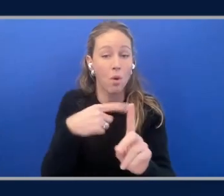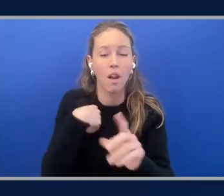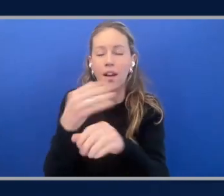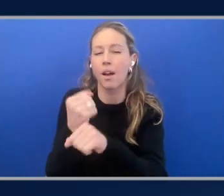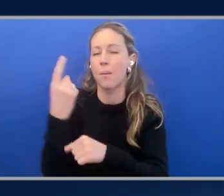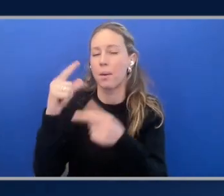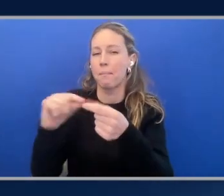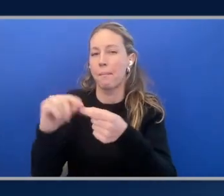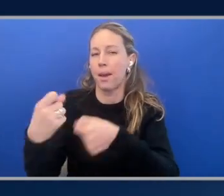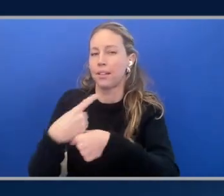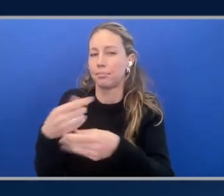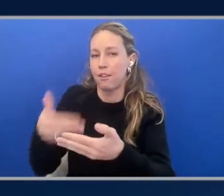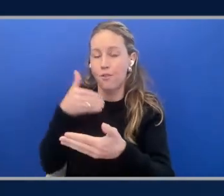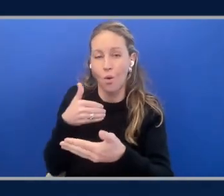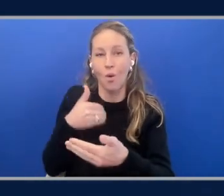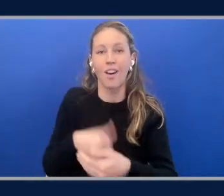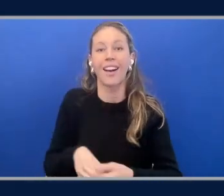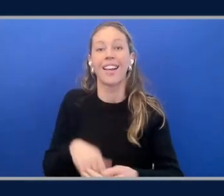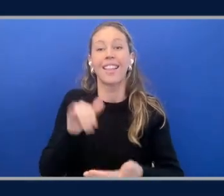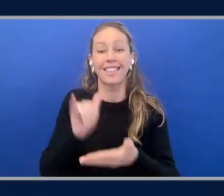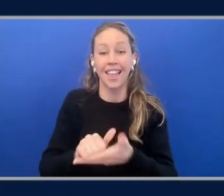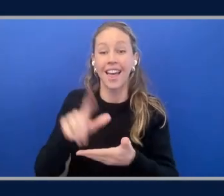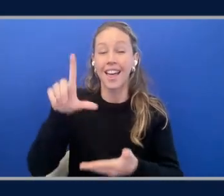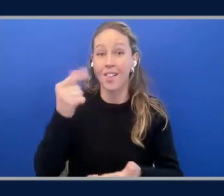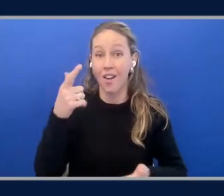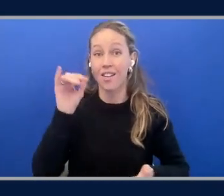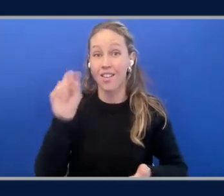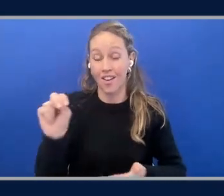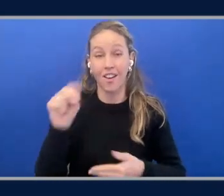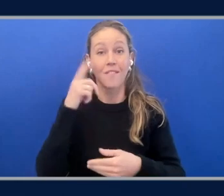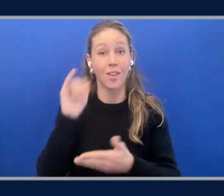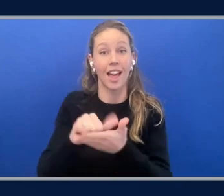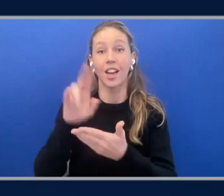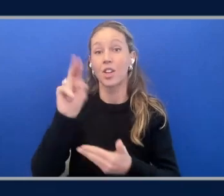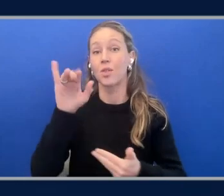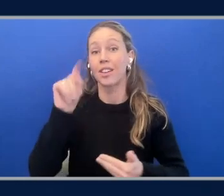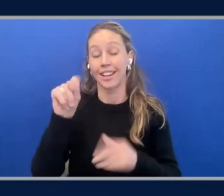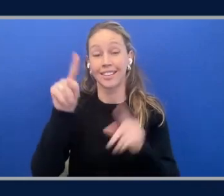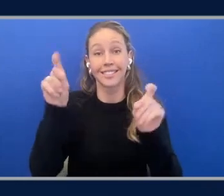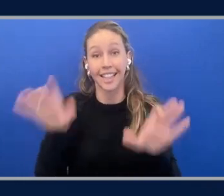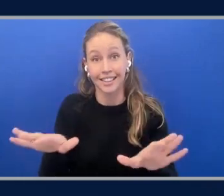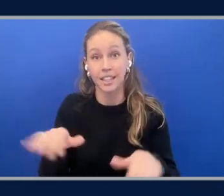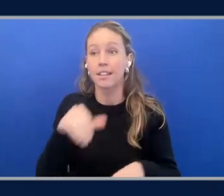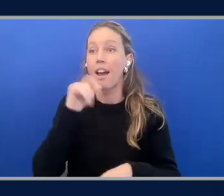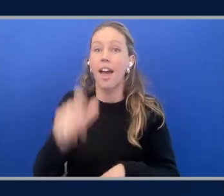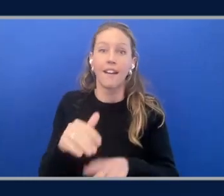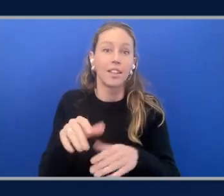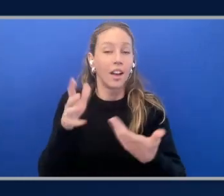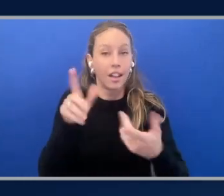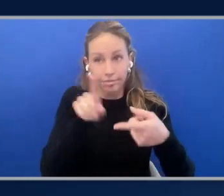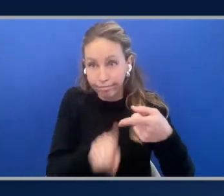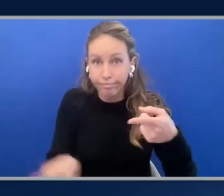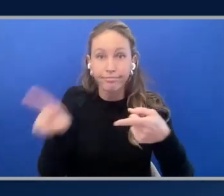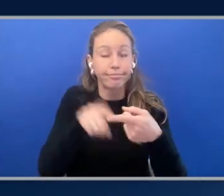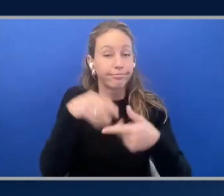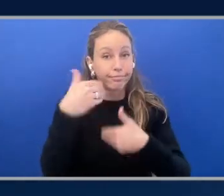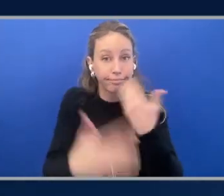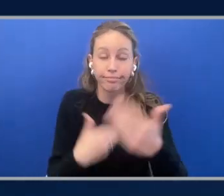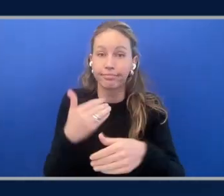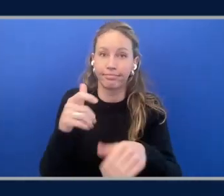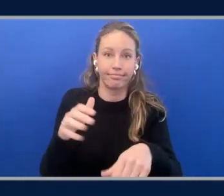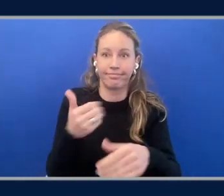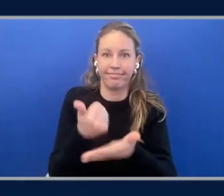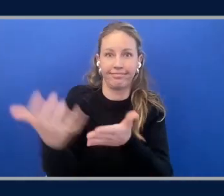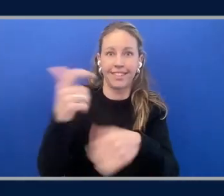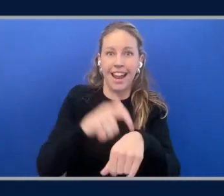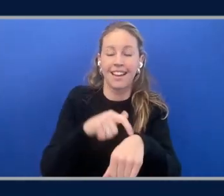ago, locking on unit testing and not having to go through and spend the cycles in doing that, and not having